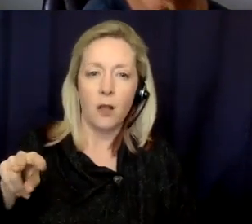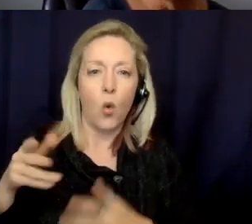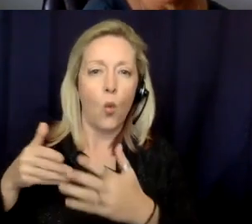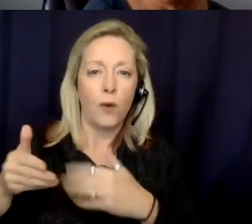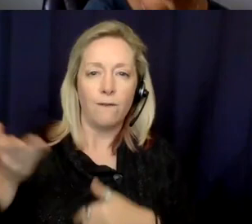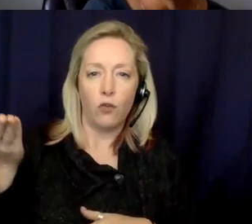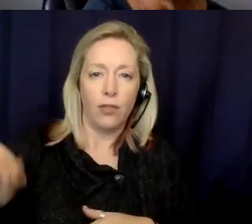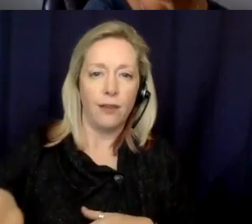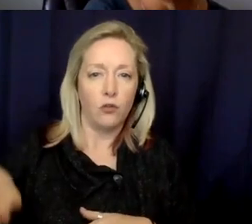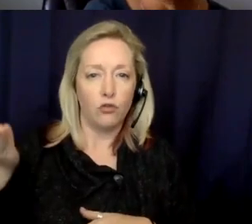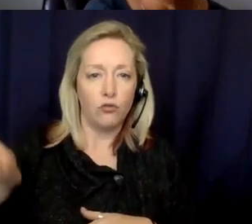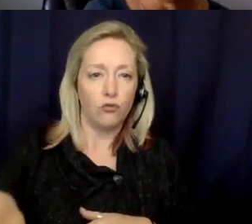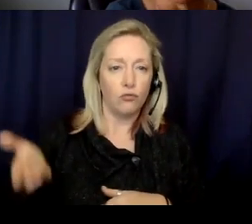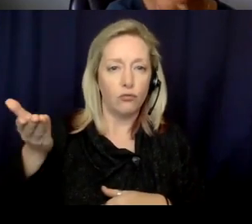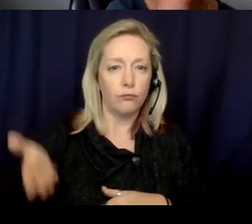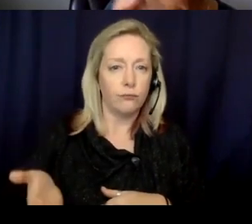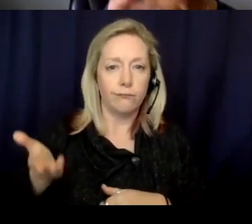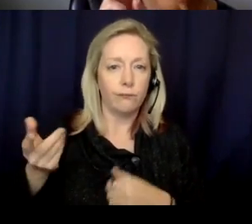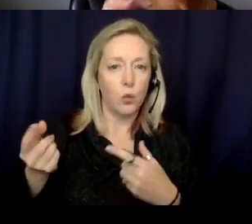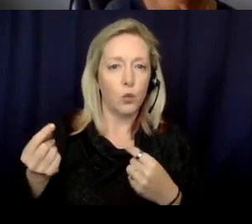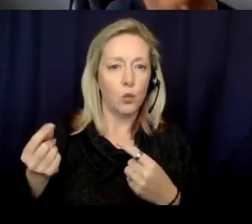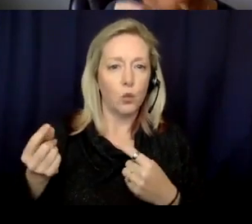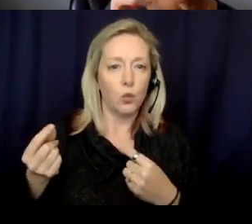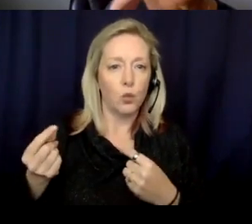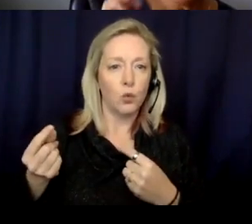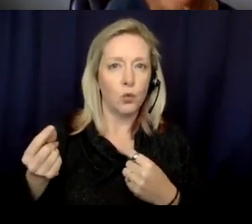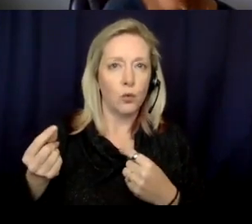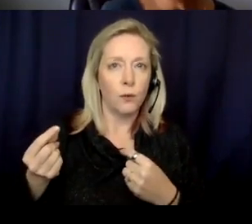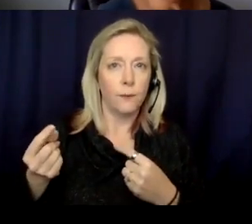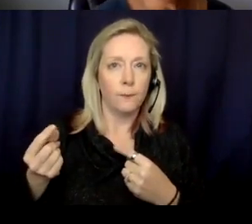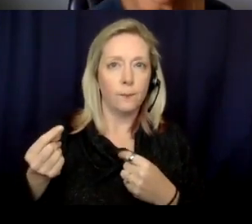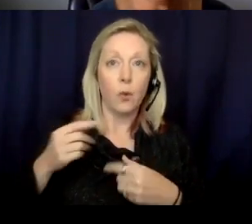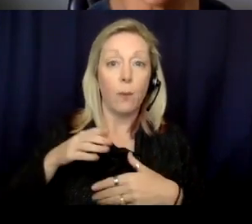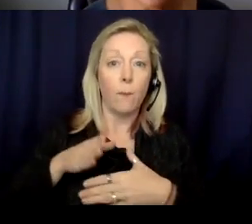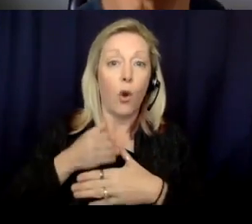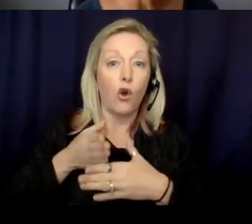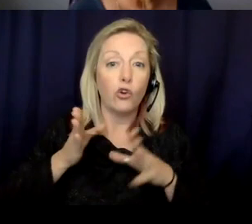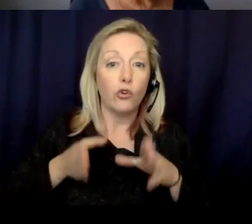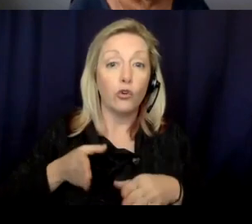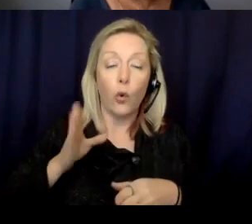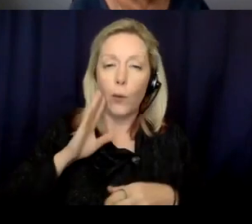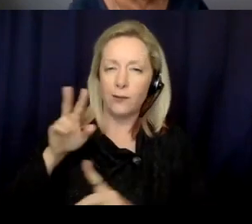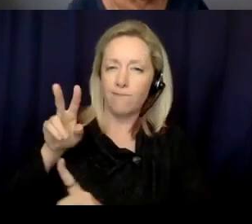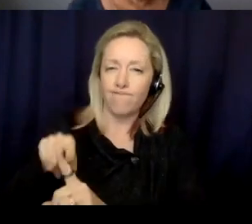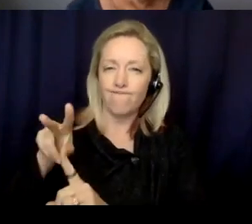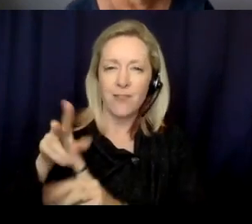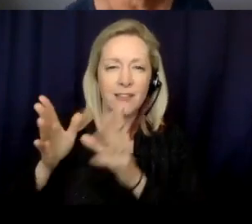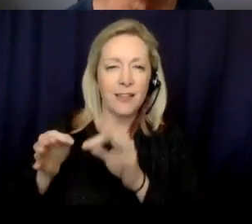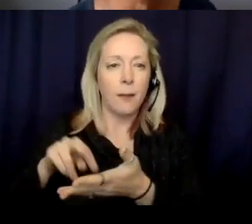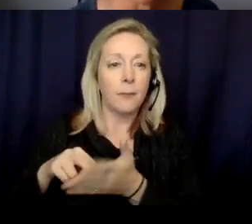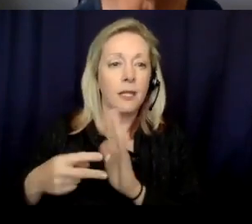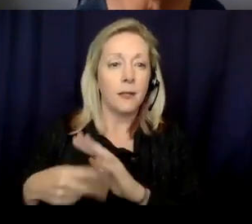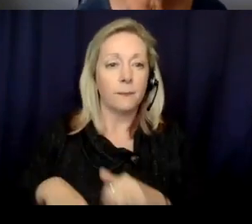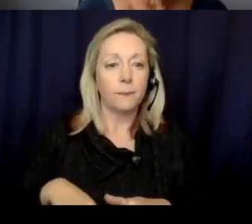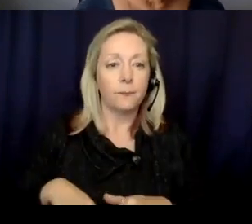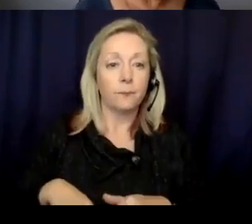state is of the individual, then the partner usually assigns meaning, which may be that they